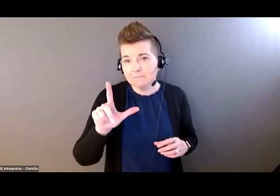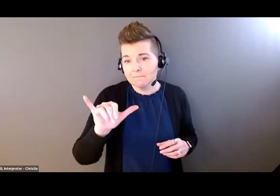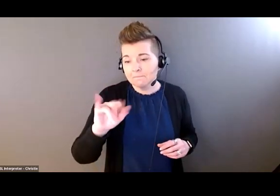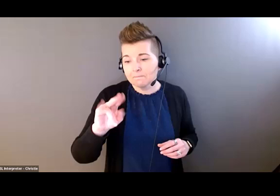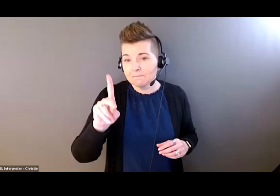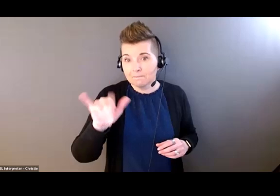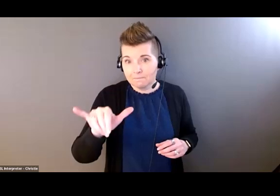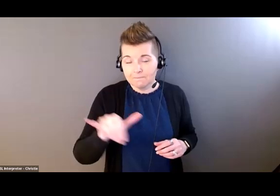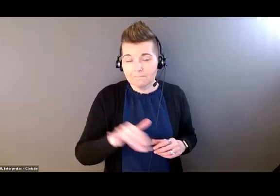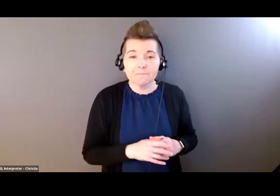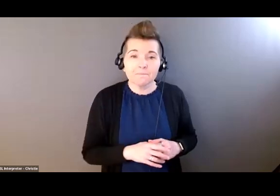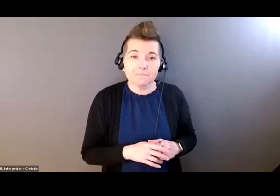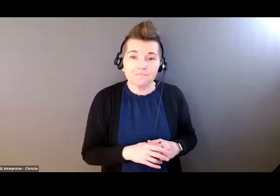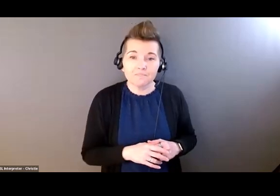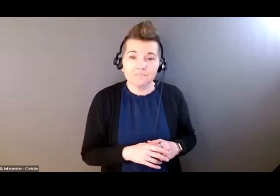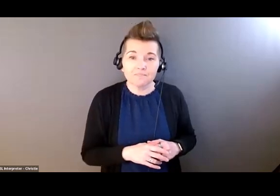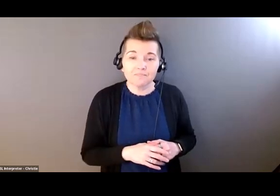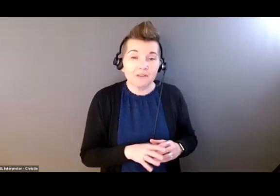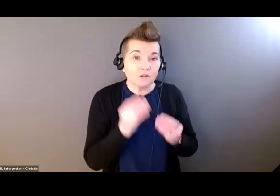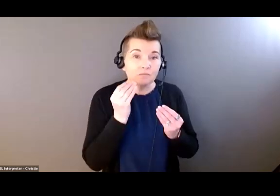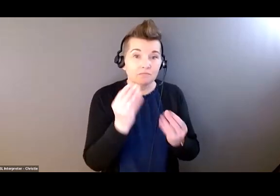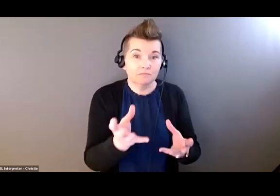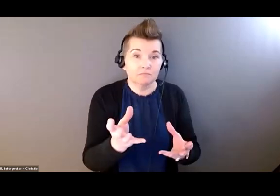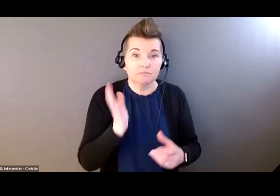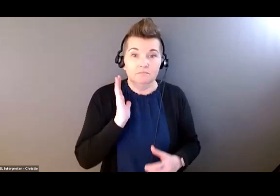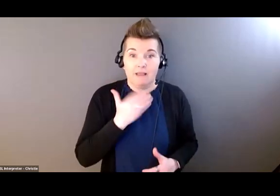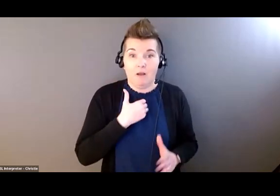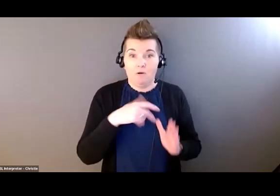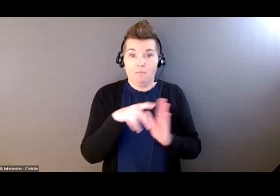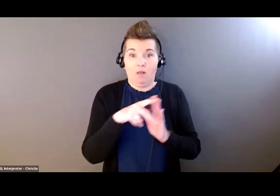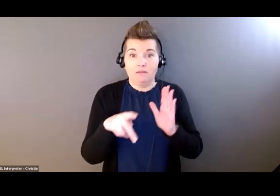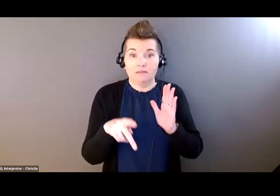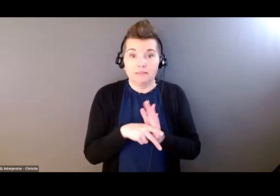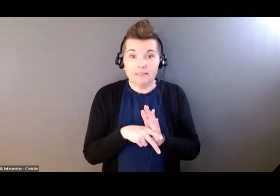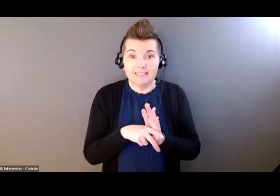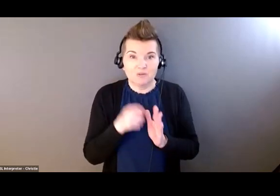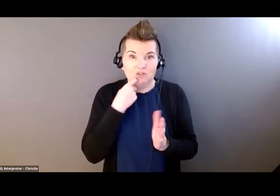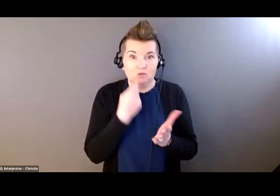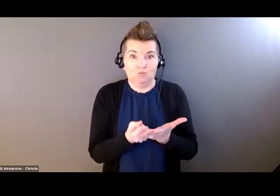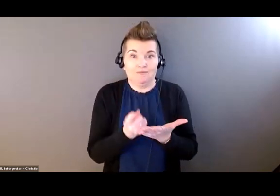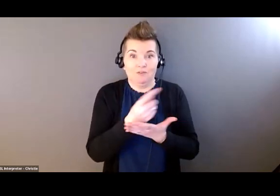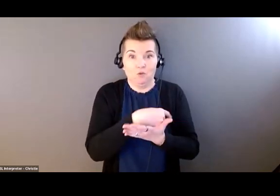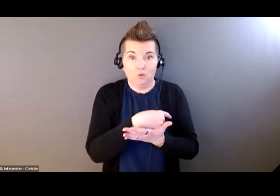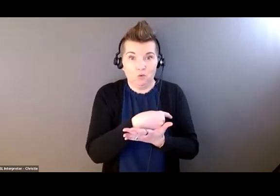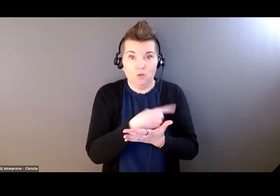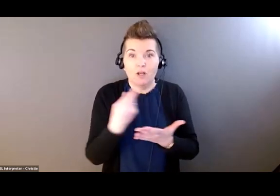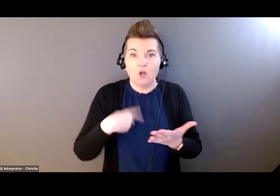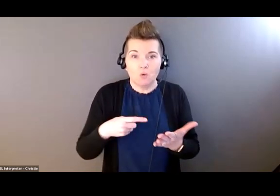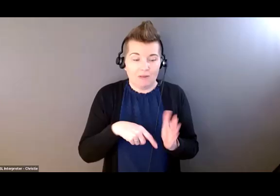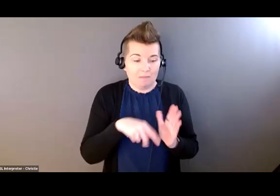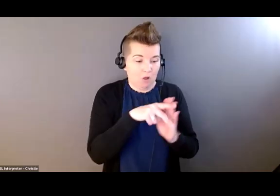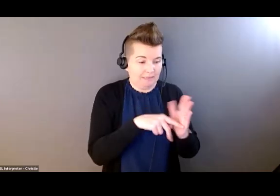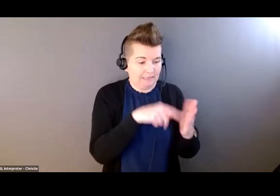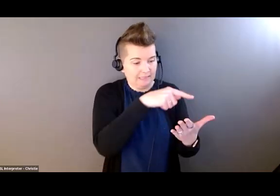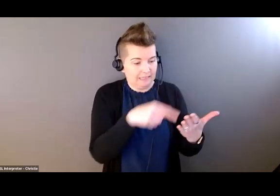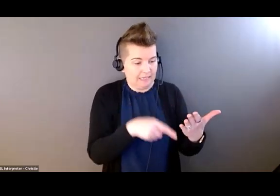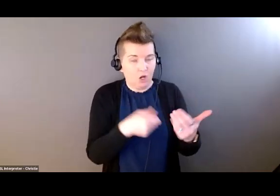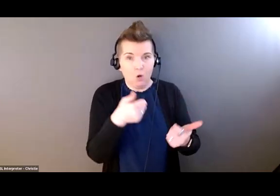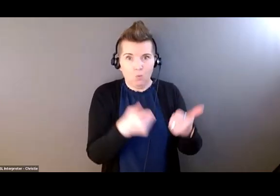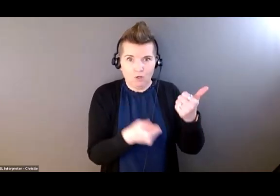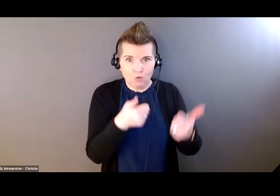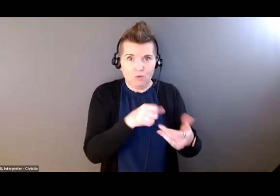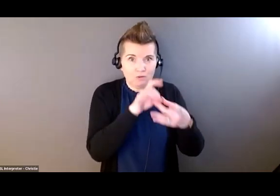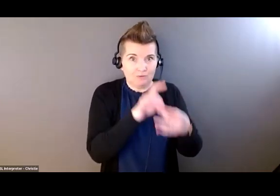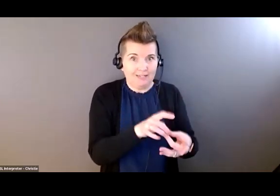for staff. So we have clients, families, and staff contributing to everything that we do. And then through that, we